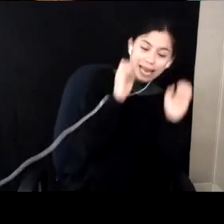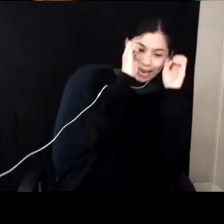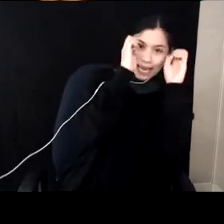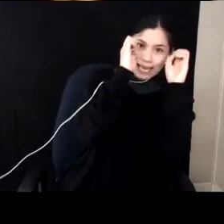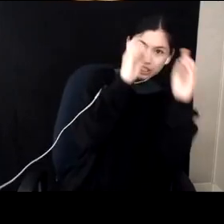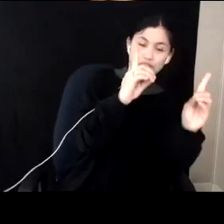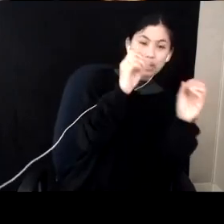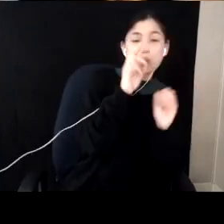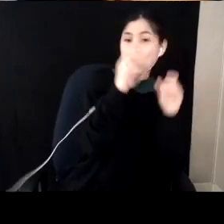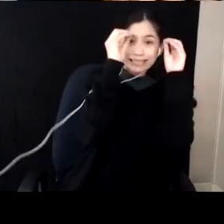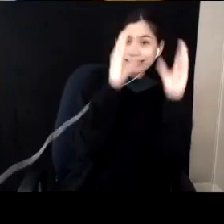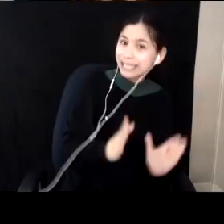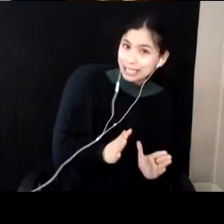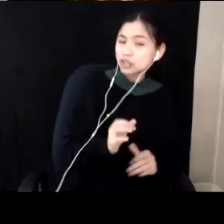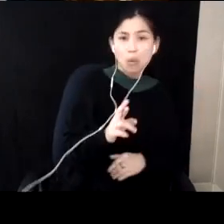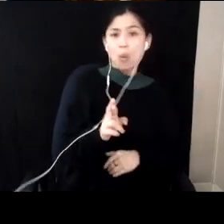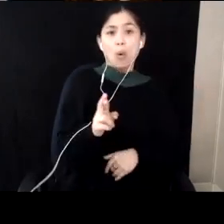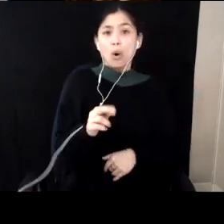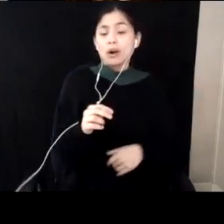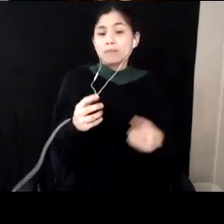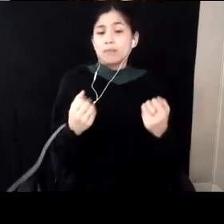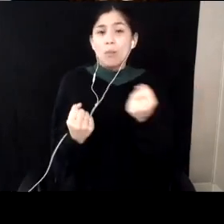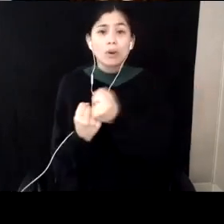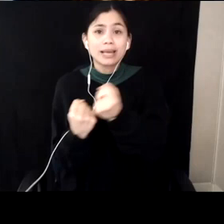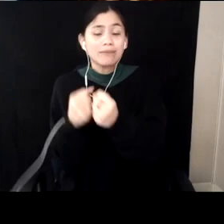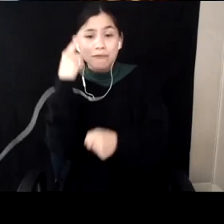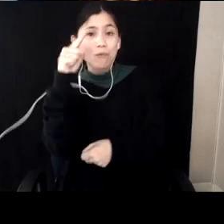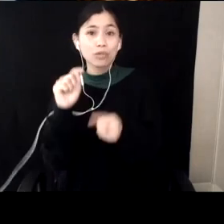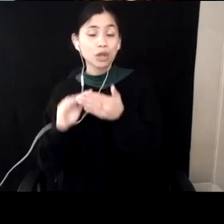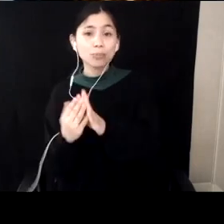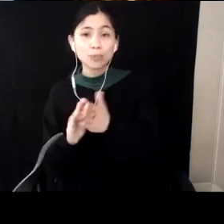just trying to advocate in that community.